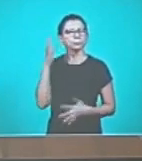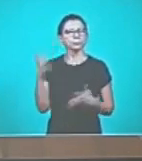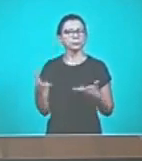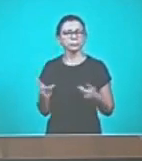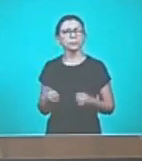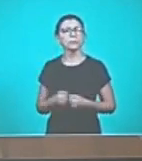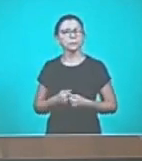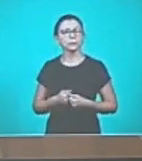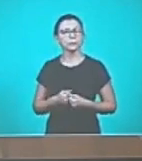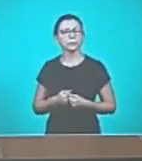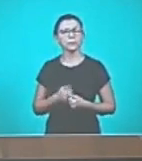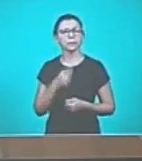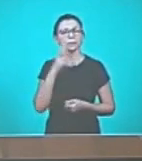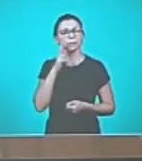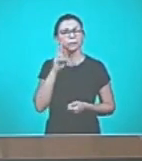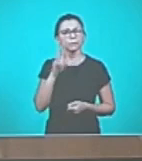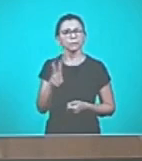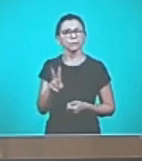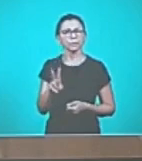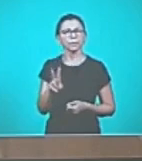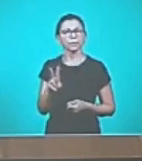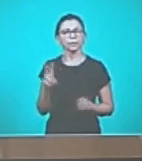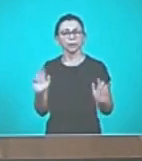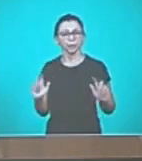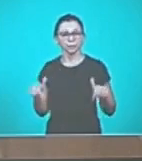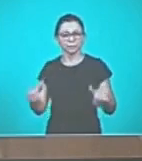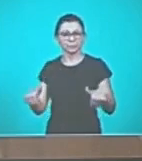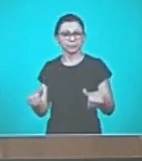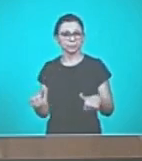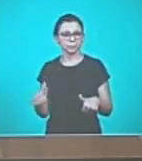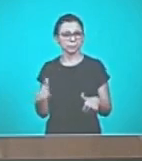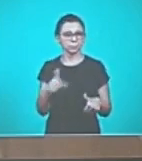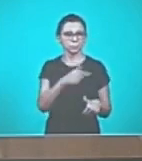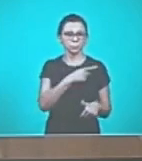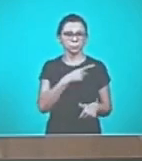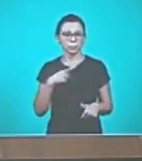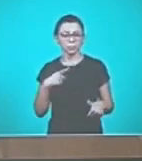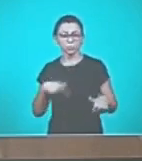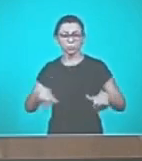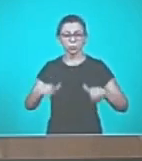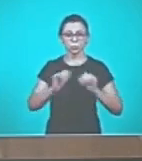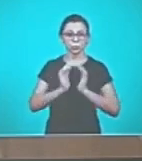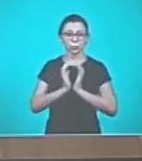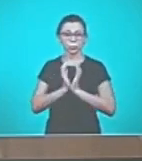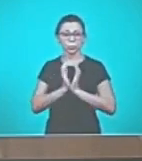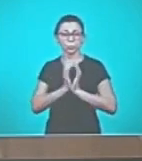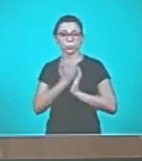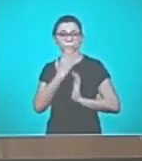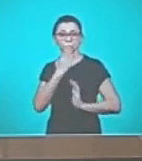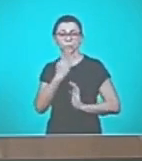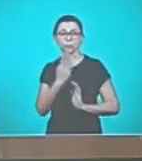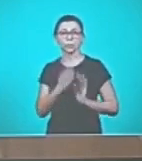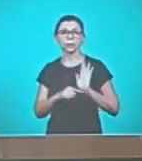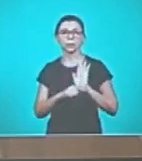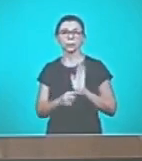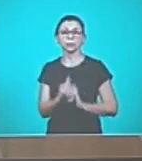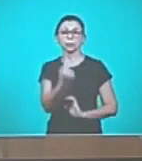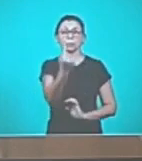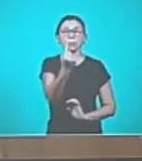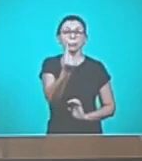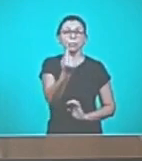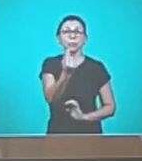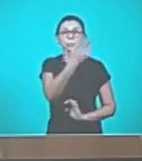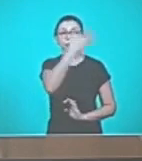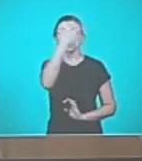wonderful experience to see the way and direction of the brethren, the struggle of a brother